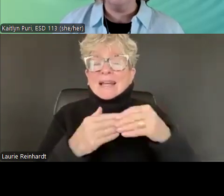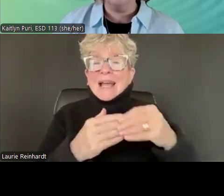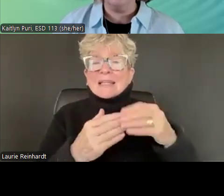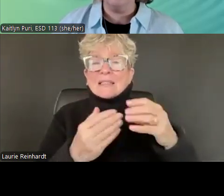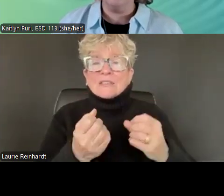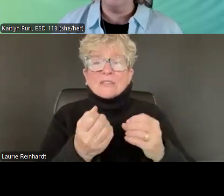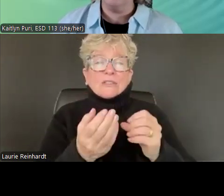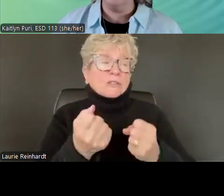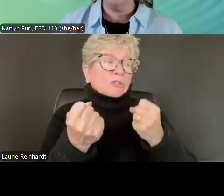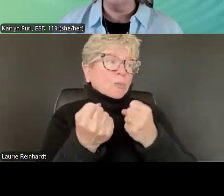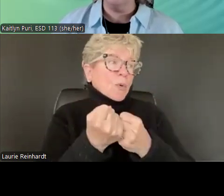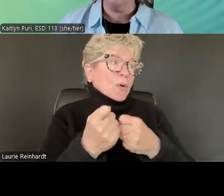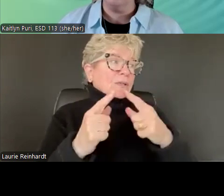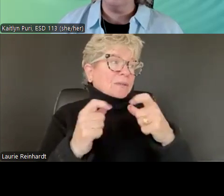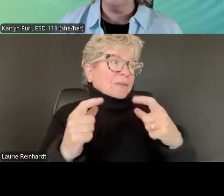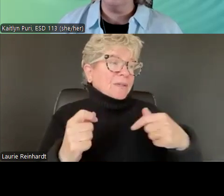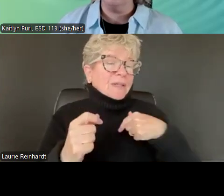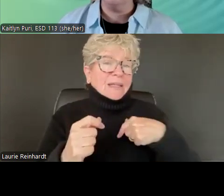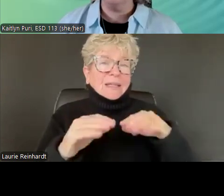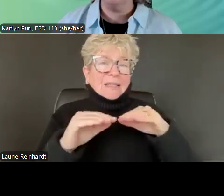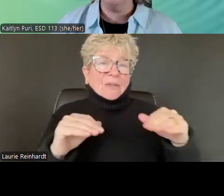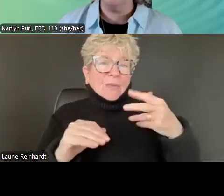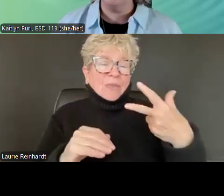3 supports as needed.